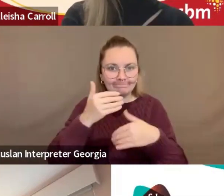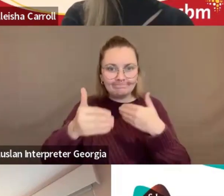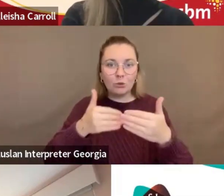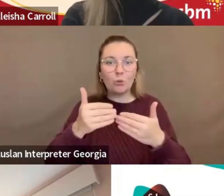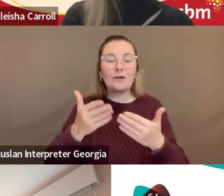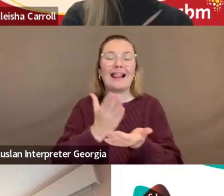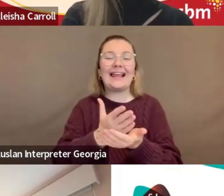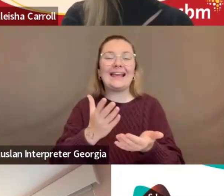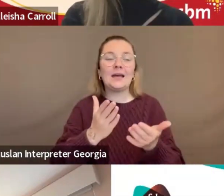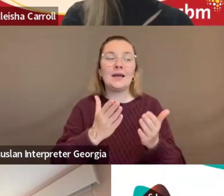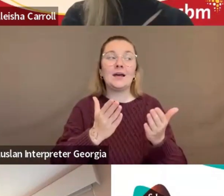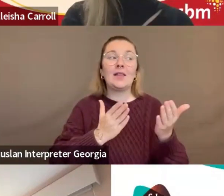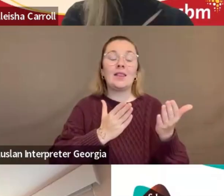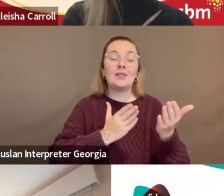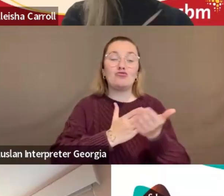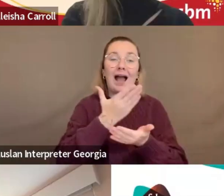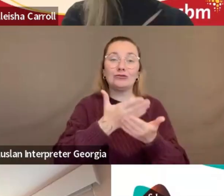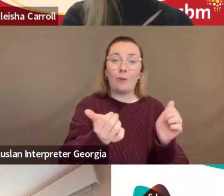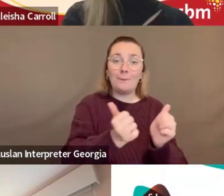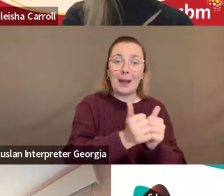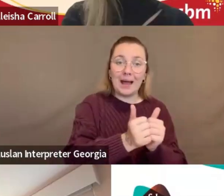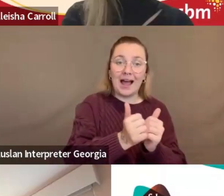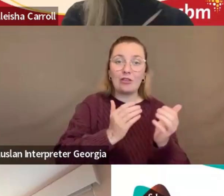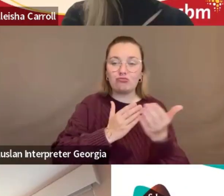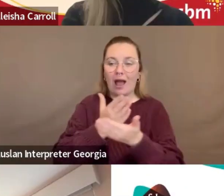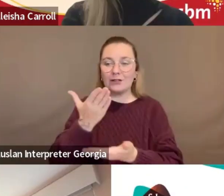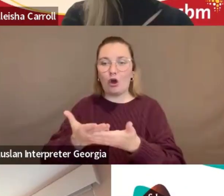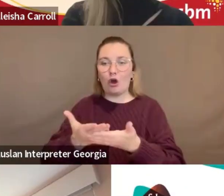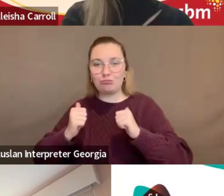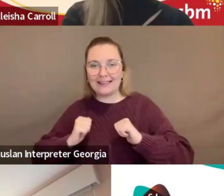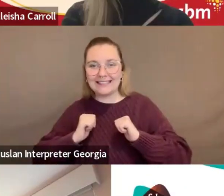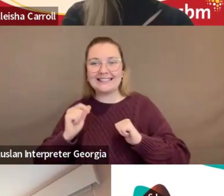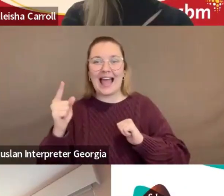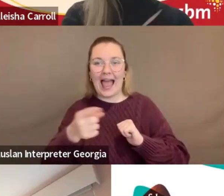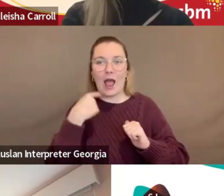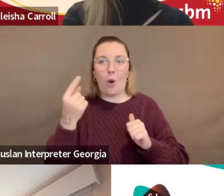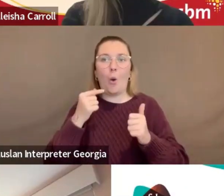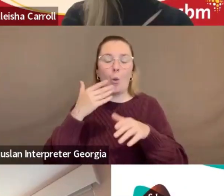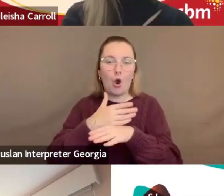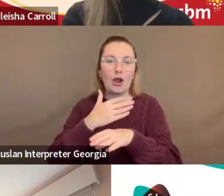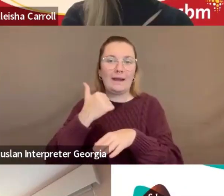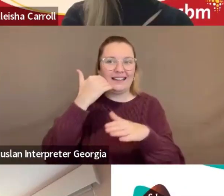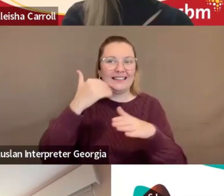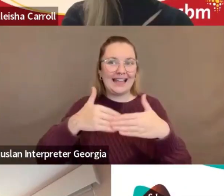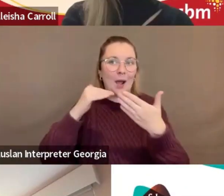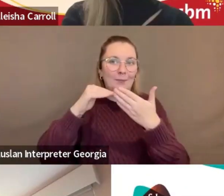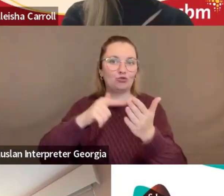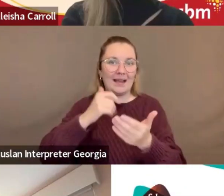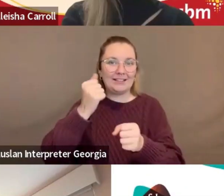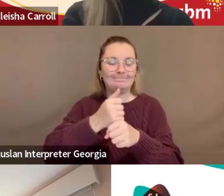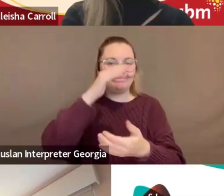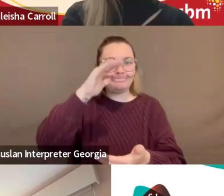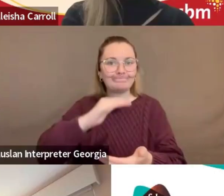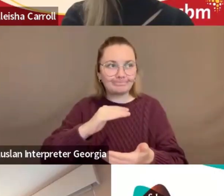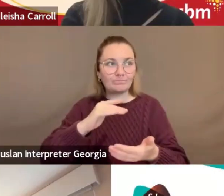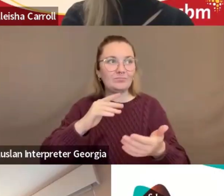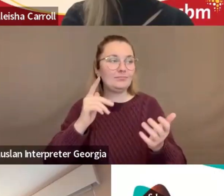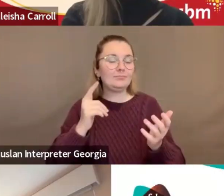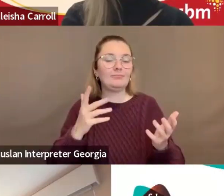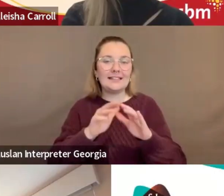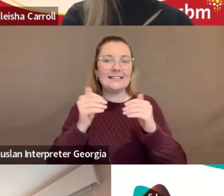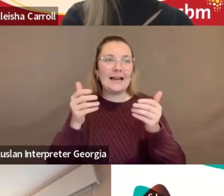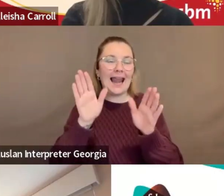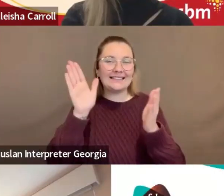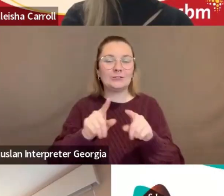the gap between rights on paper and rights in practice, which I know many of you work in your day-to-day lives to do. For deinstitutionalisation, this